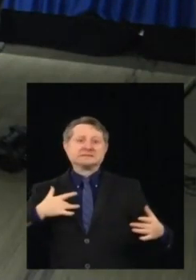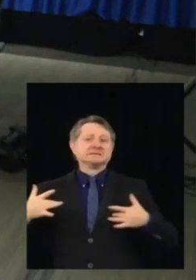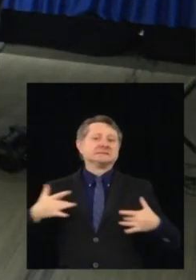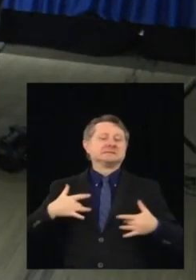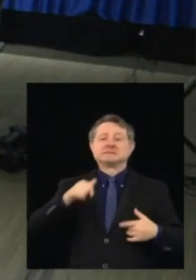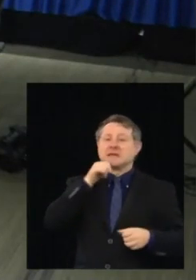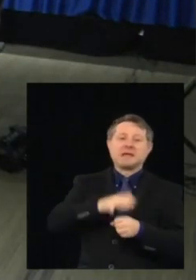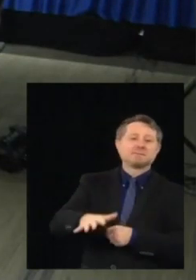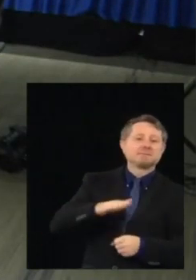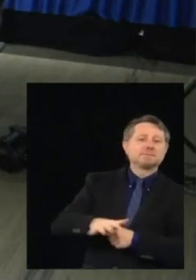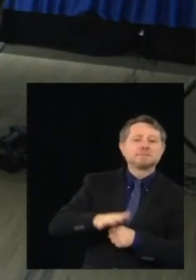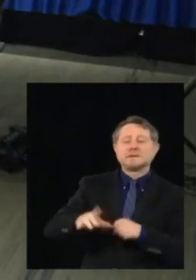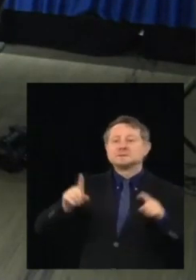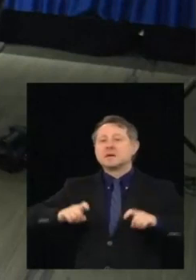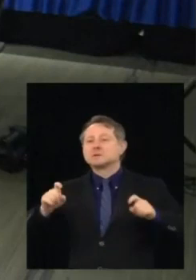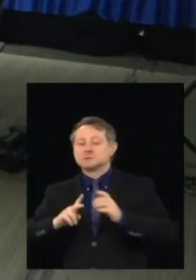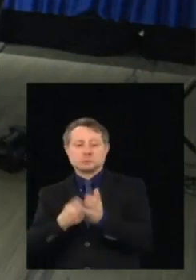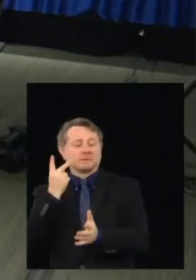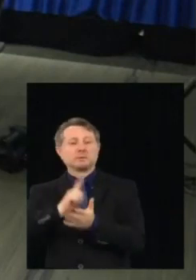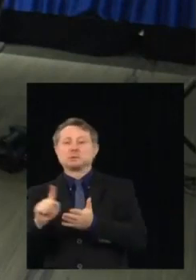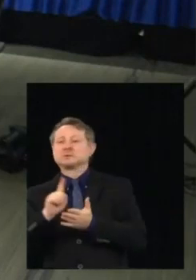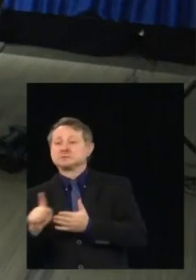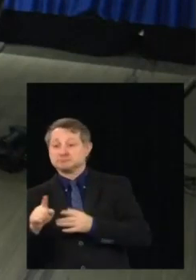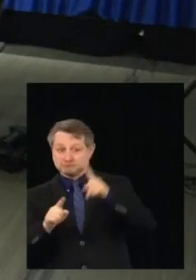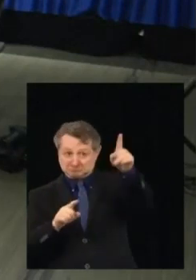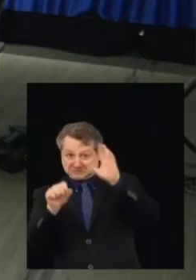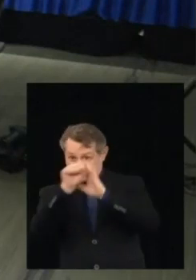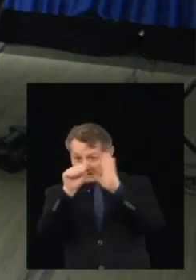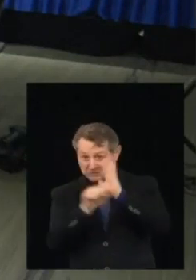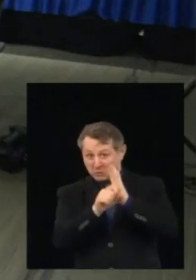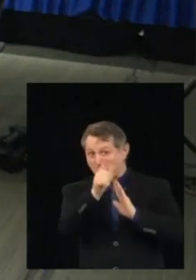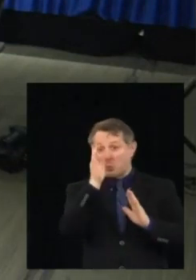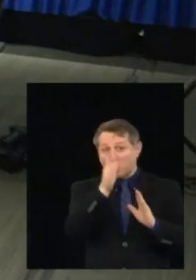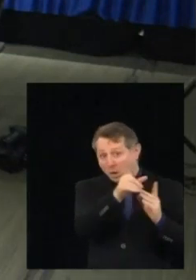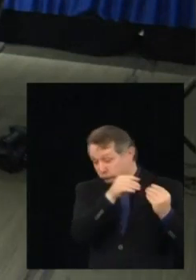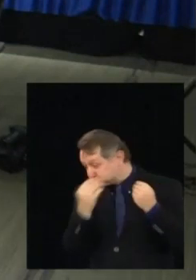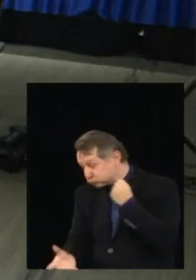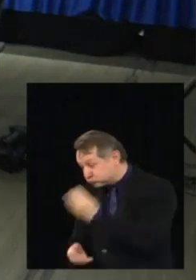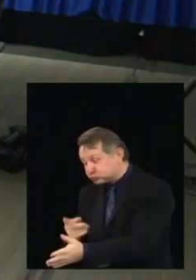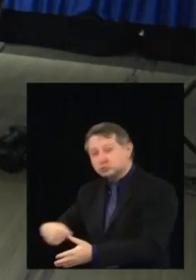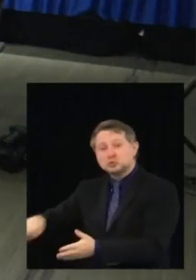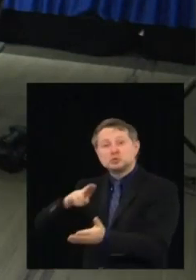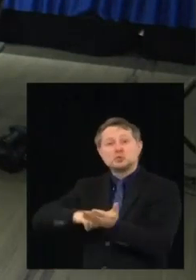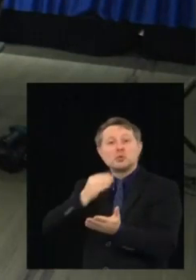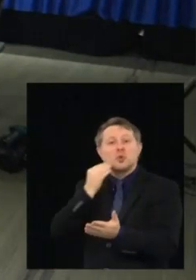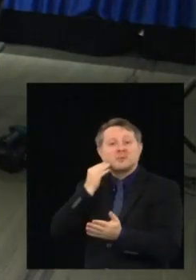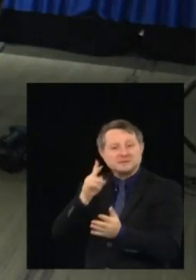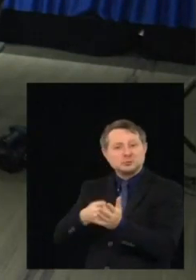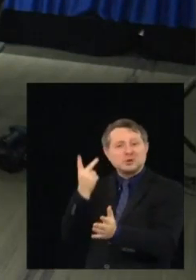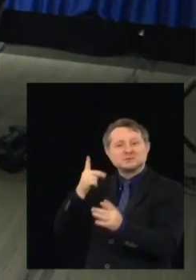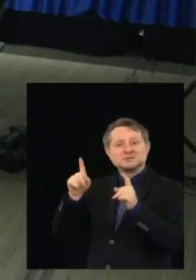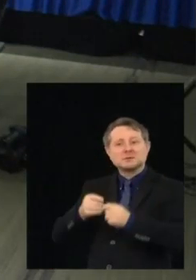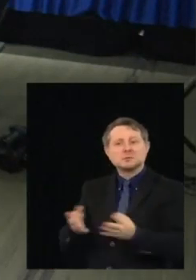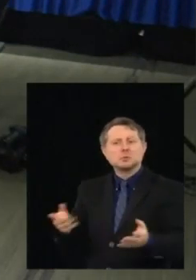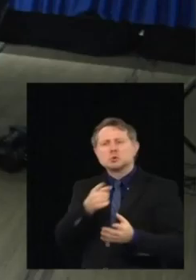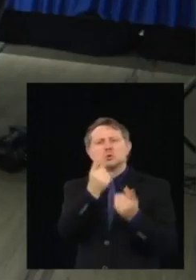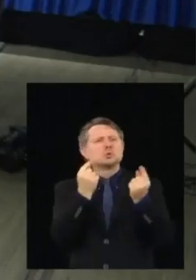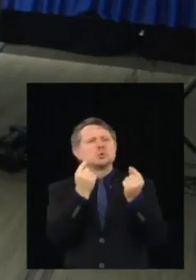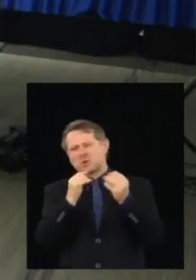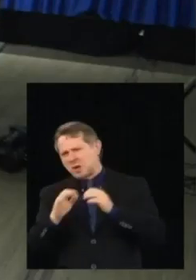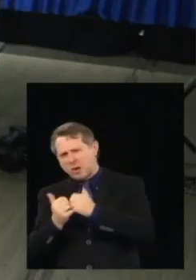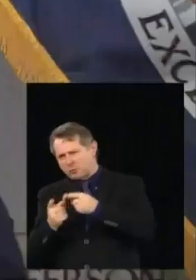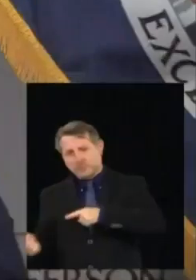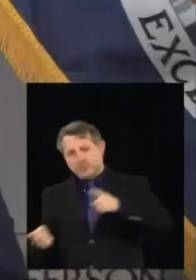tests to be able to do that. Does the state plan to supply the test, or what do you do to help in that situation?